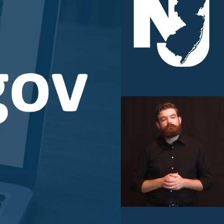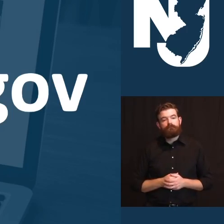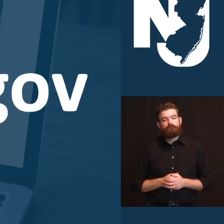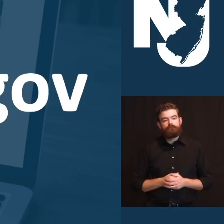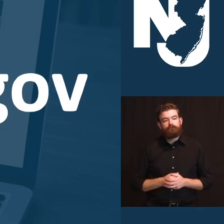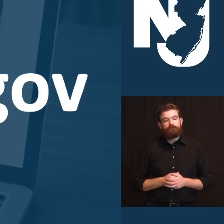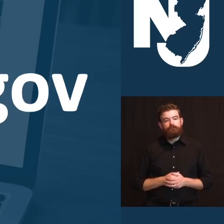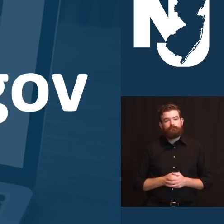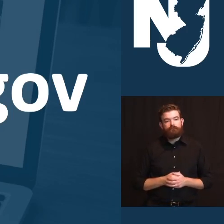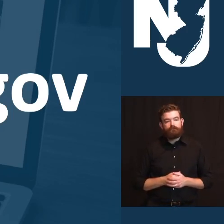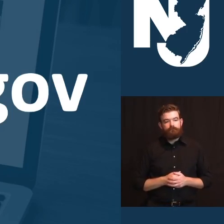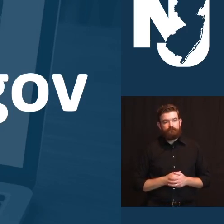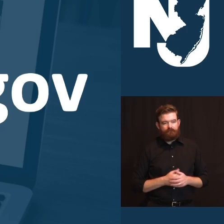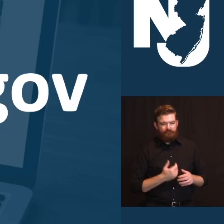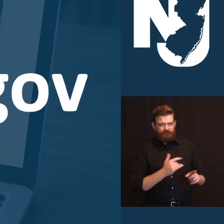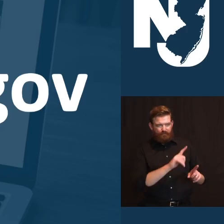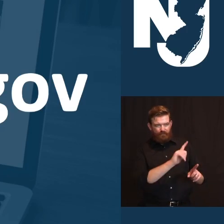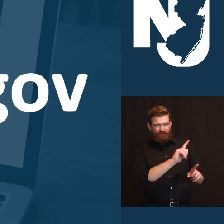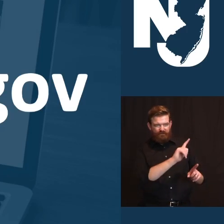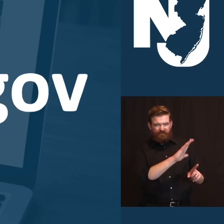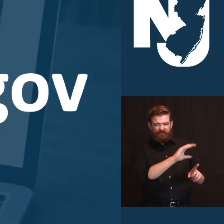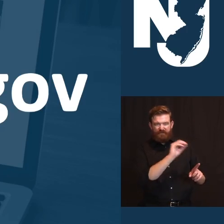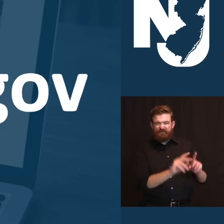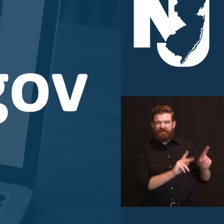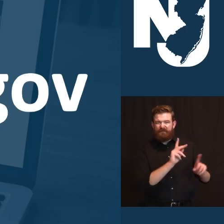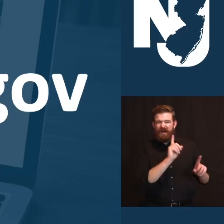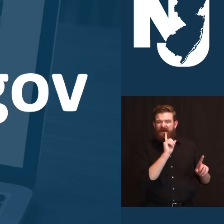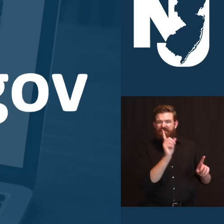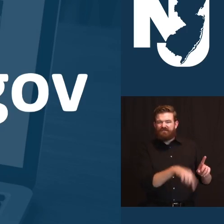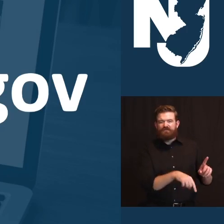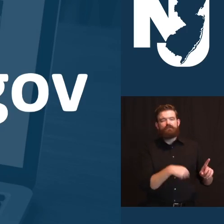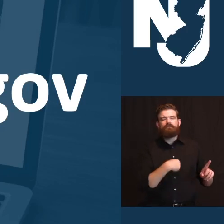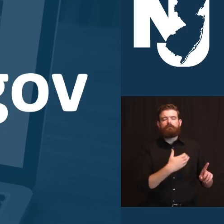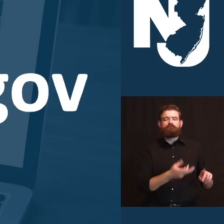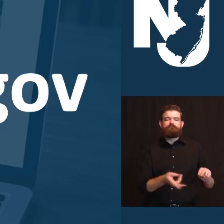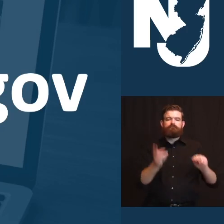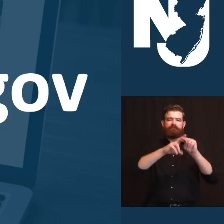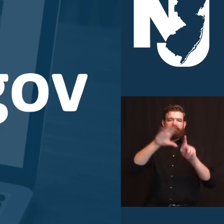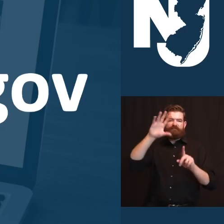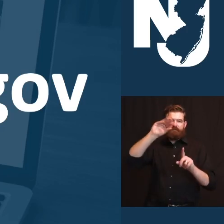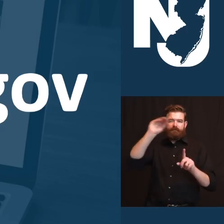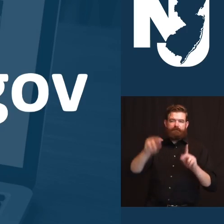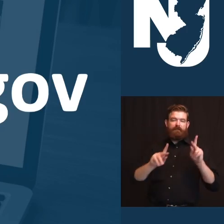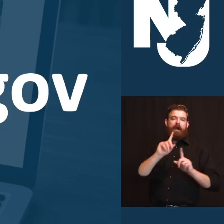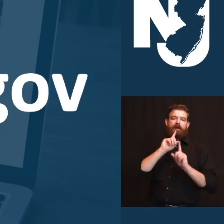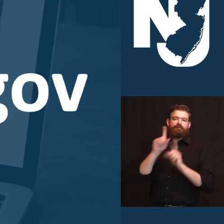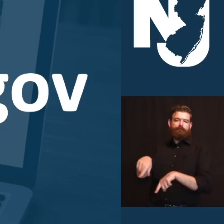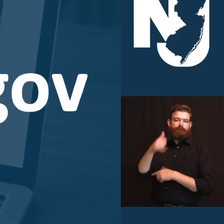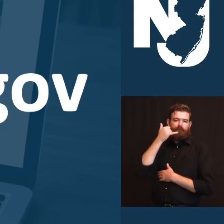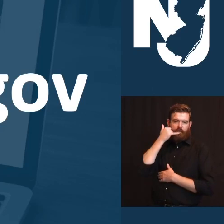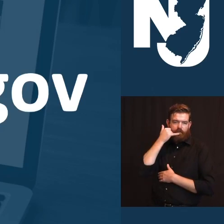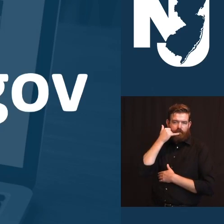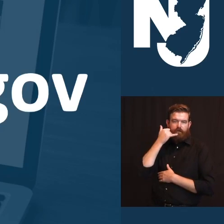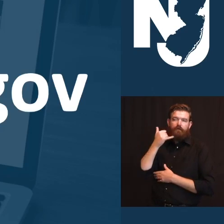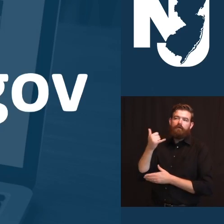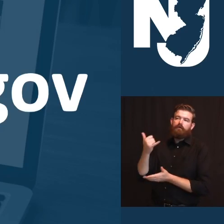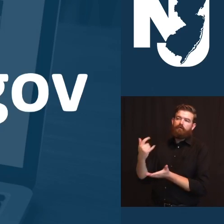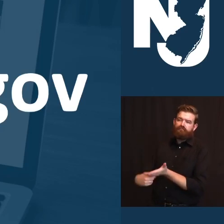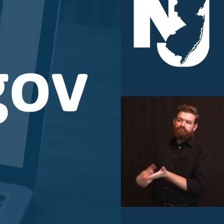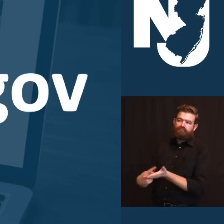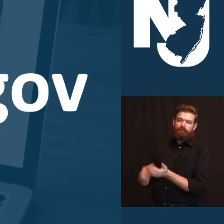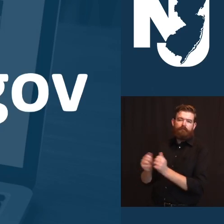a connection, you take the call, but there's a real exchange of information, that would be a huge step in the right direction. Because as you're about to see